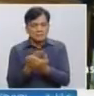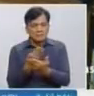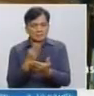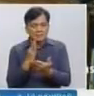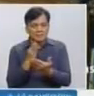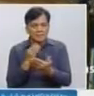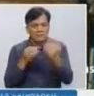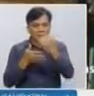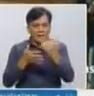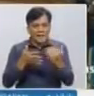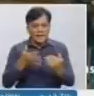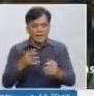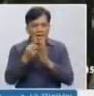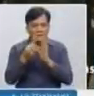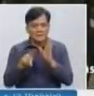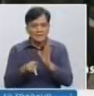through which